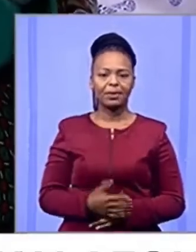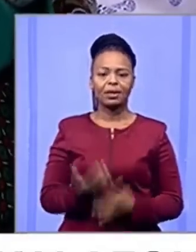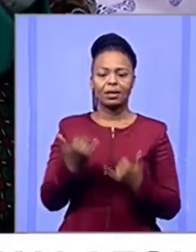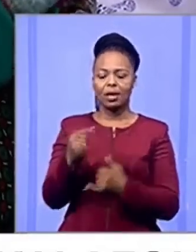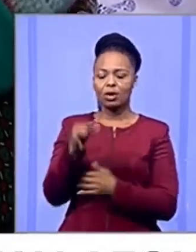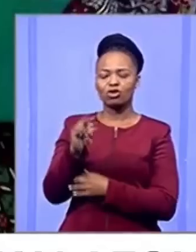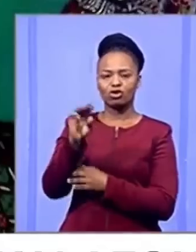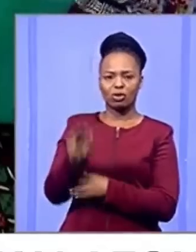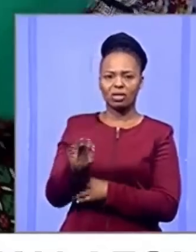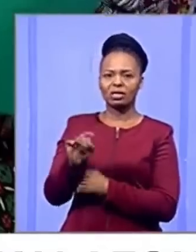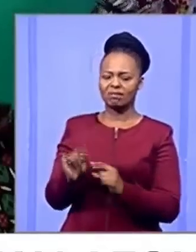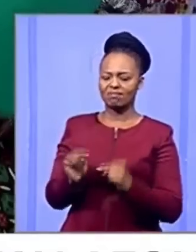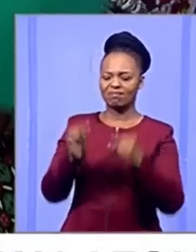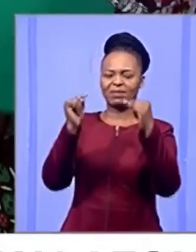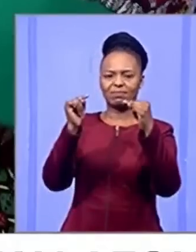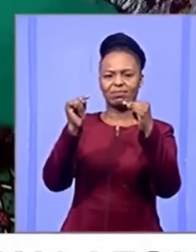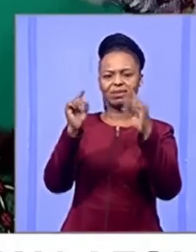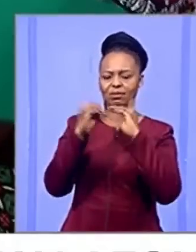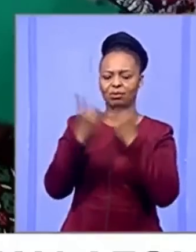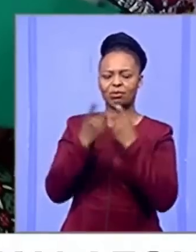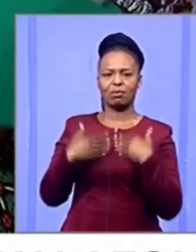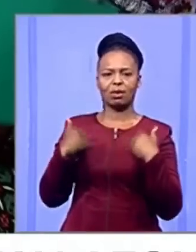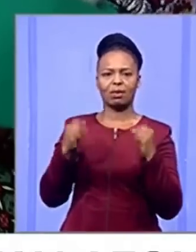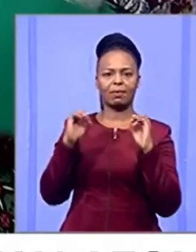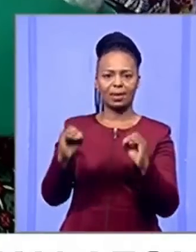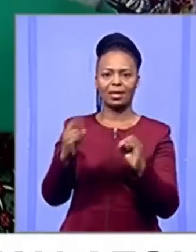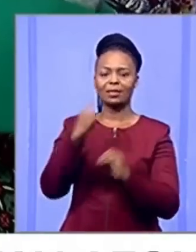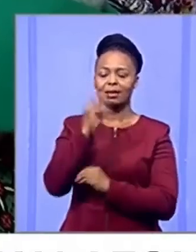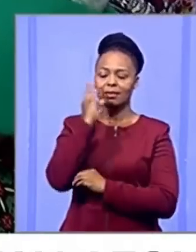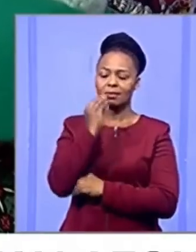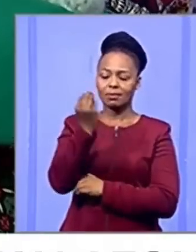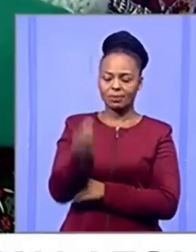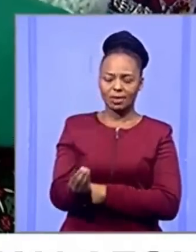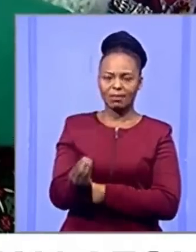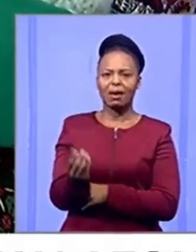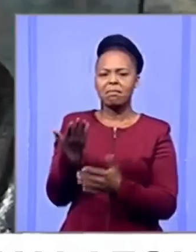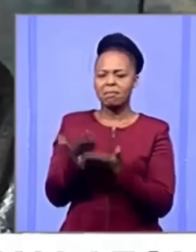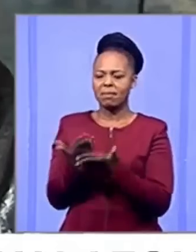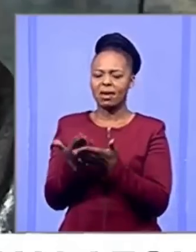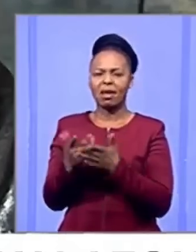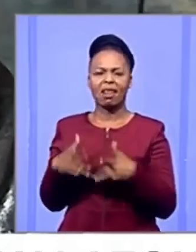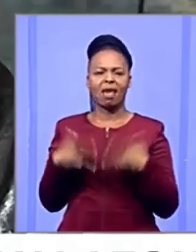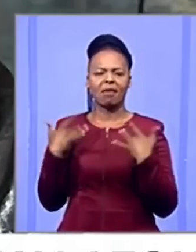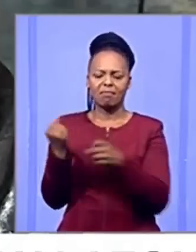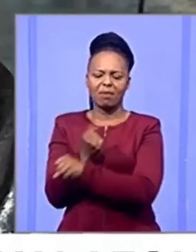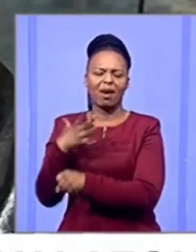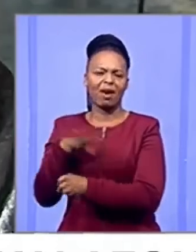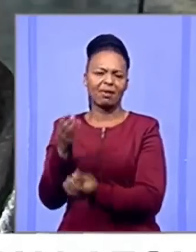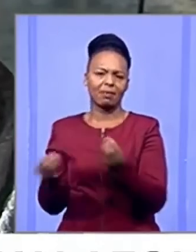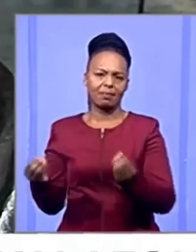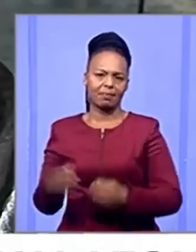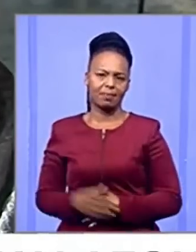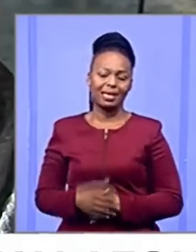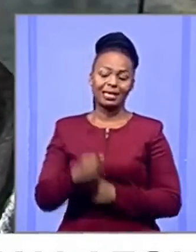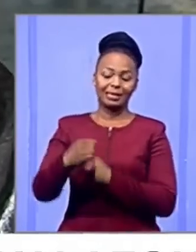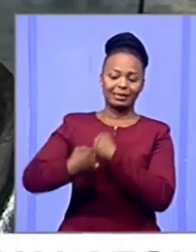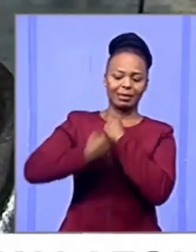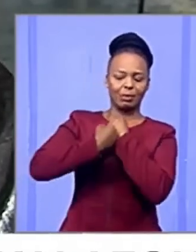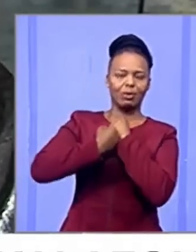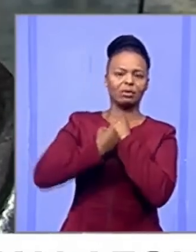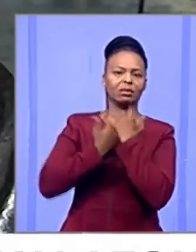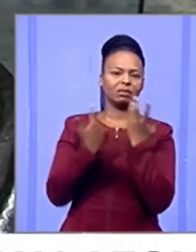kgahlano le lefapha o re setlogolo sa hae se ka be se phela jwalo ka bana ba bang. If there were more support, I think it